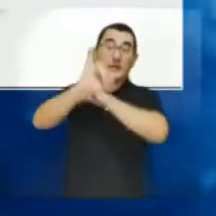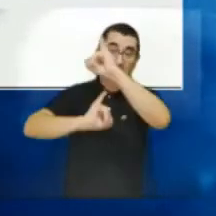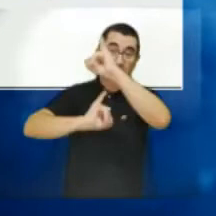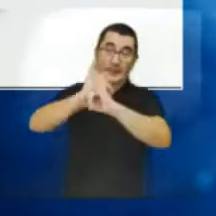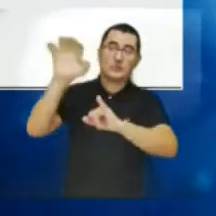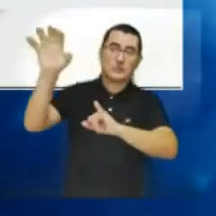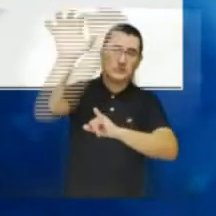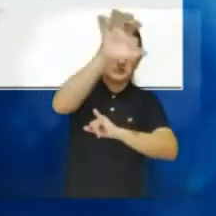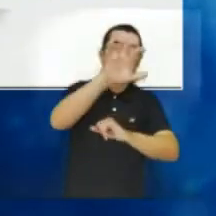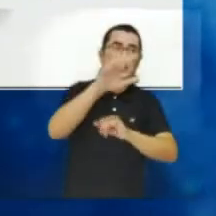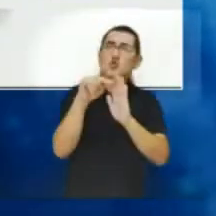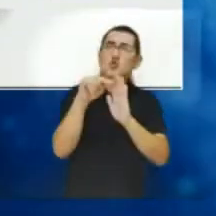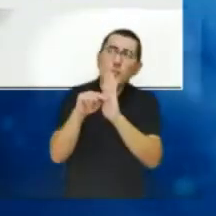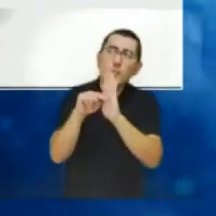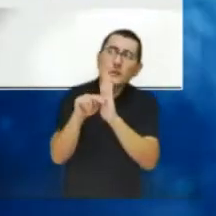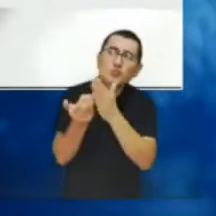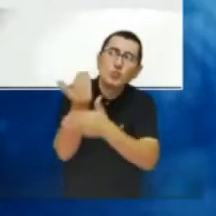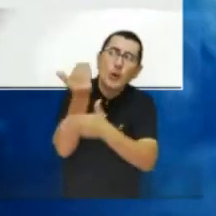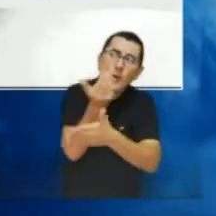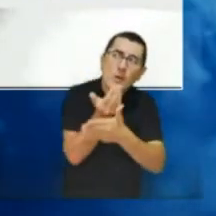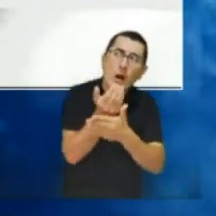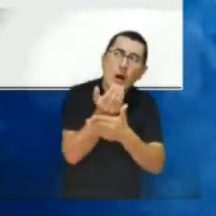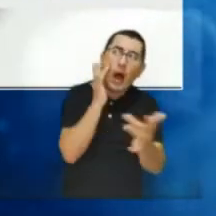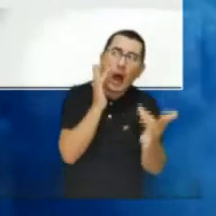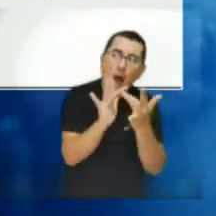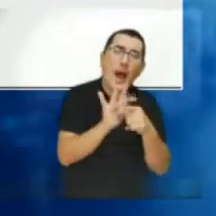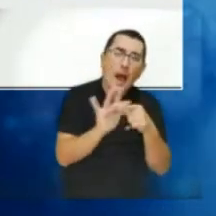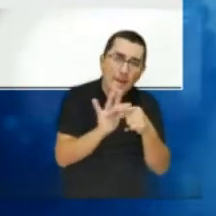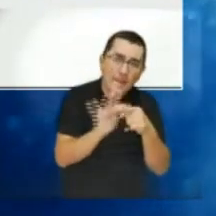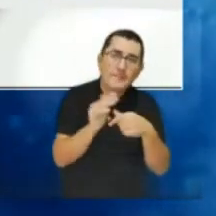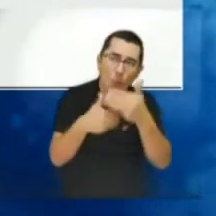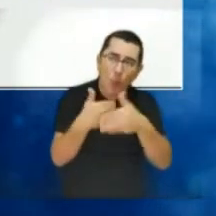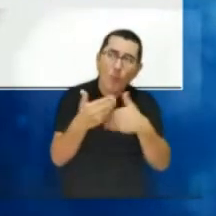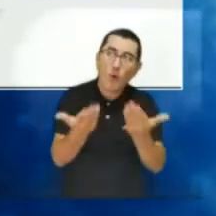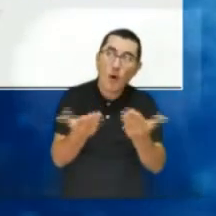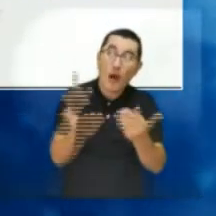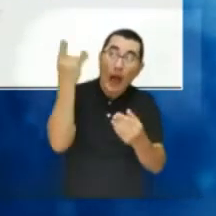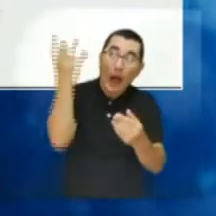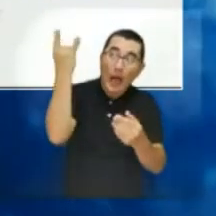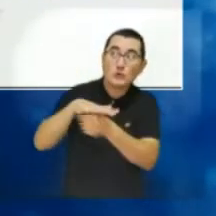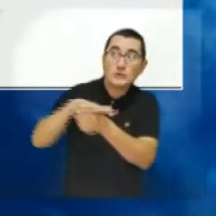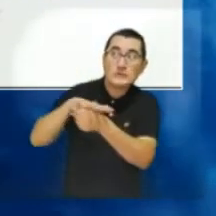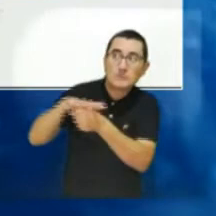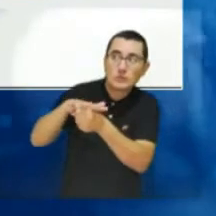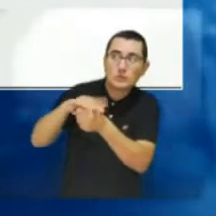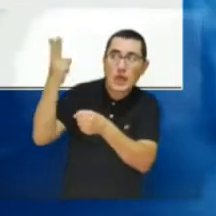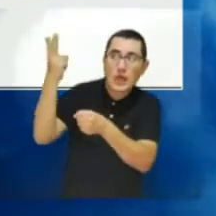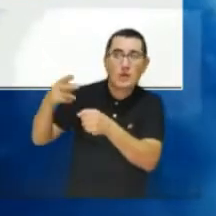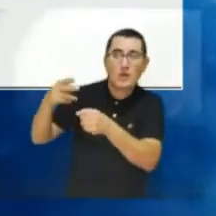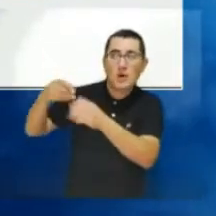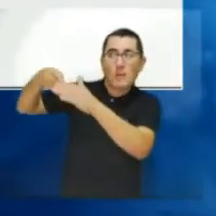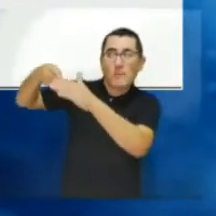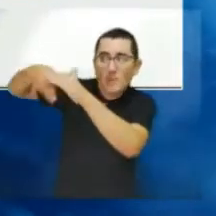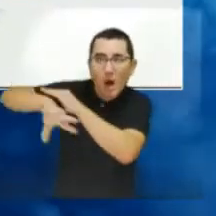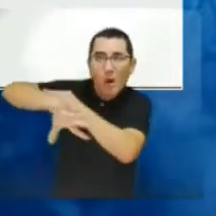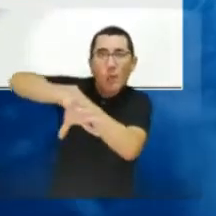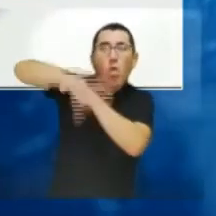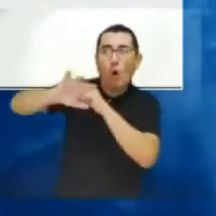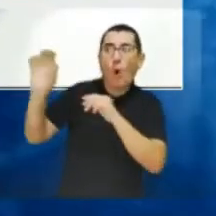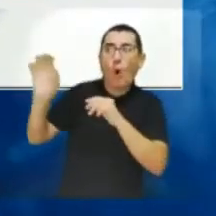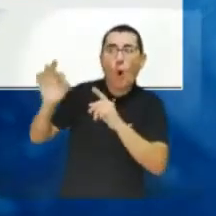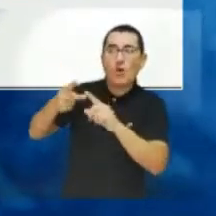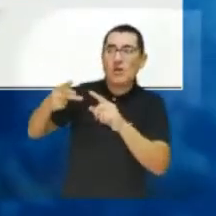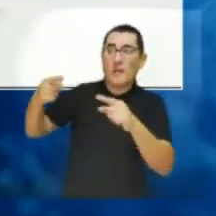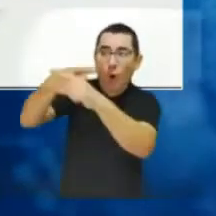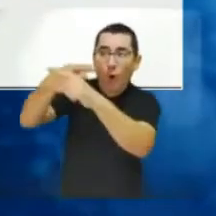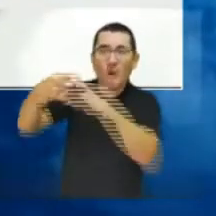if we have to try to get a better legal ground for controlling. It